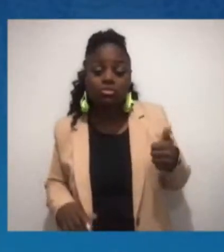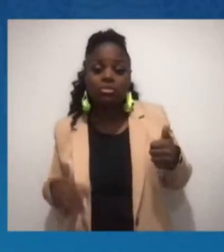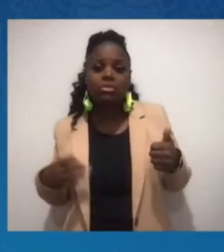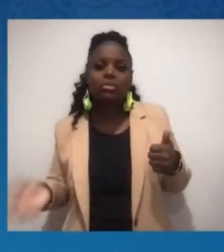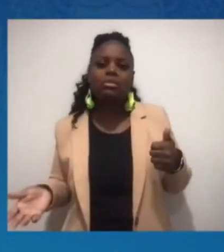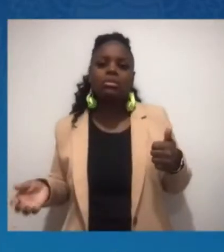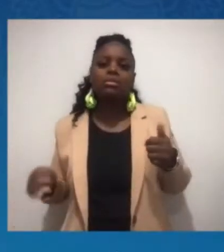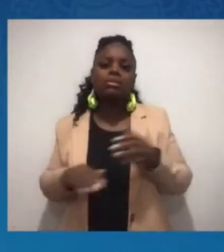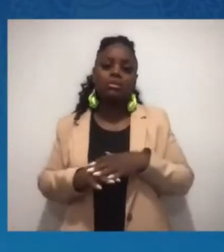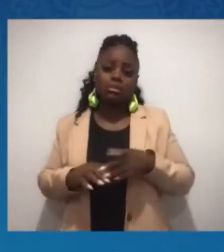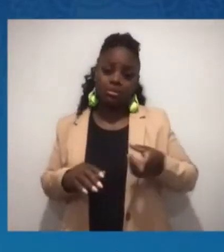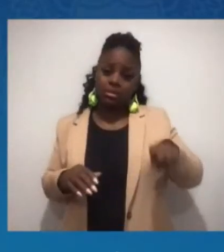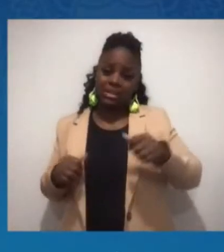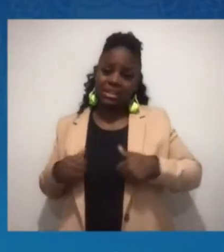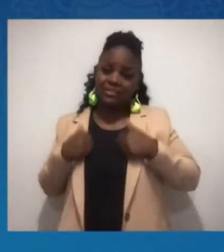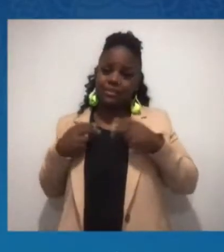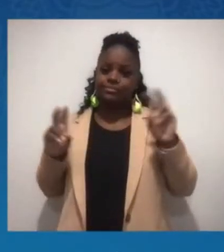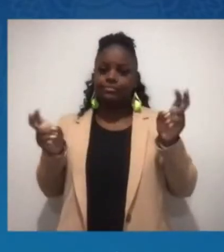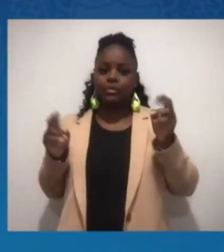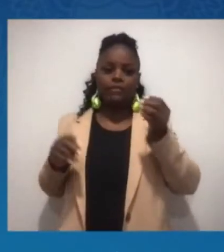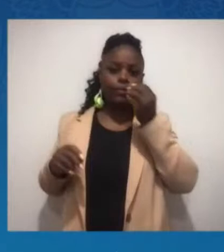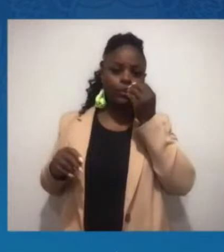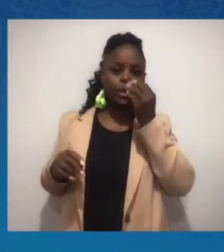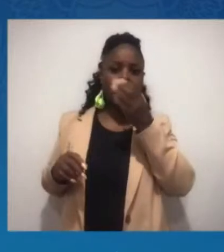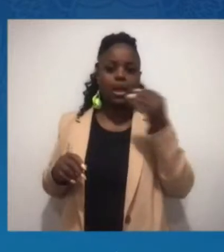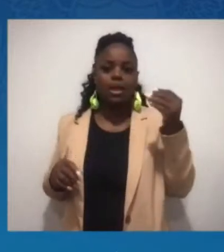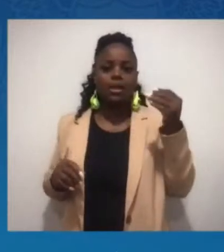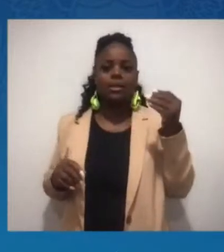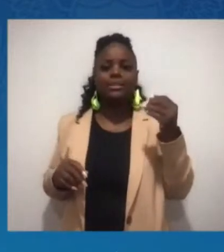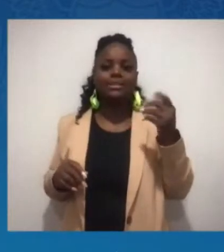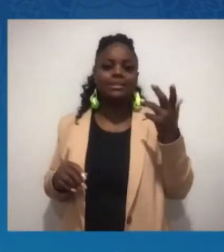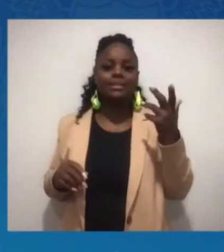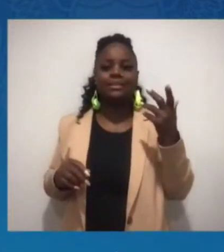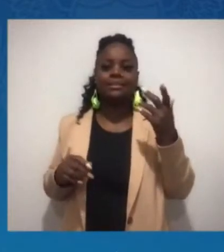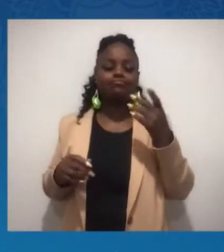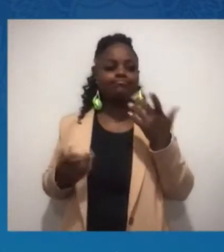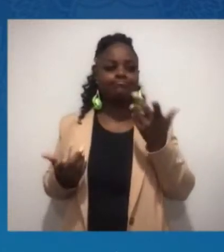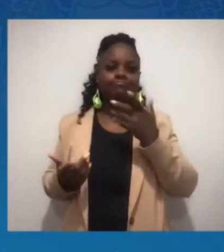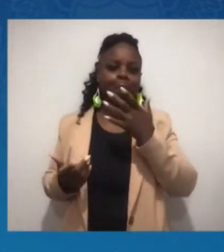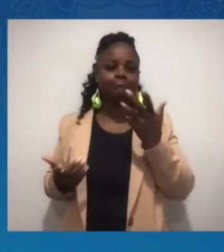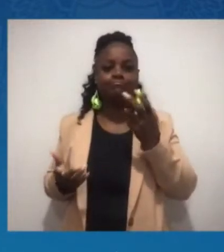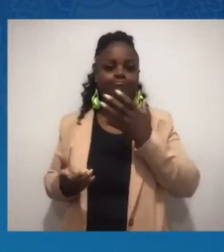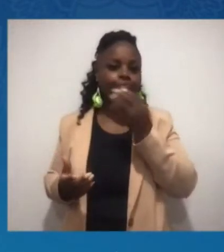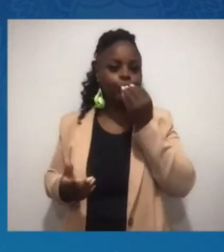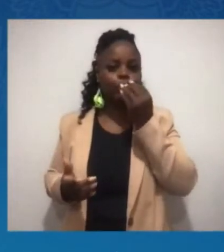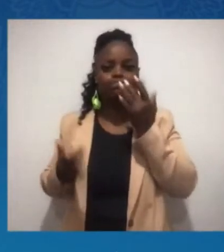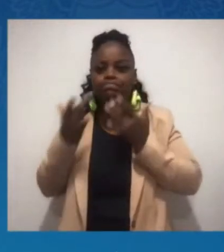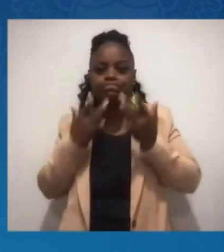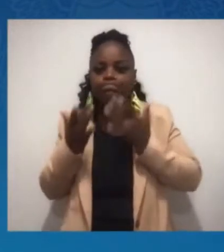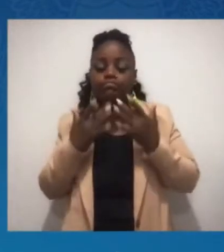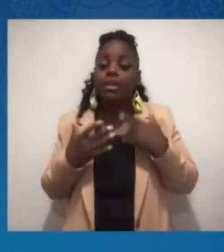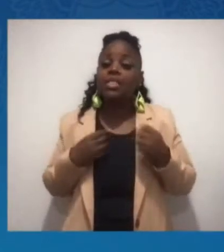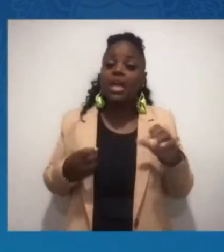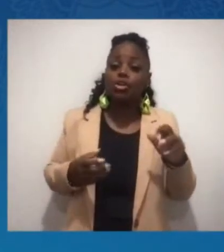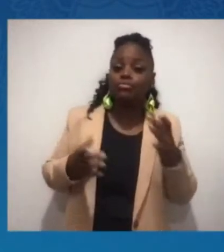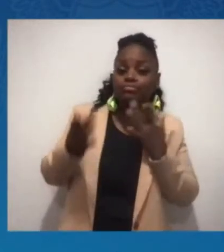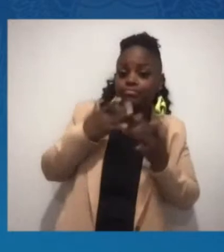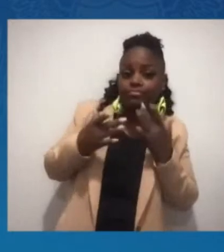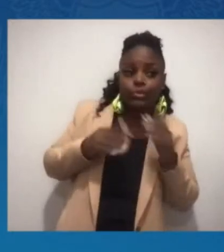deserts? Women living in rural America, we have so many healthcare deserts, right? And